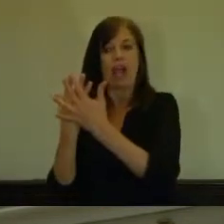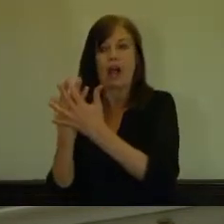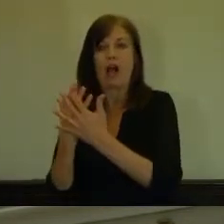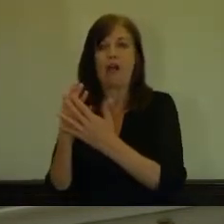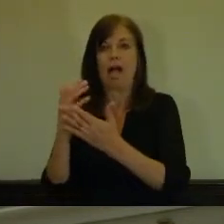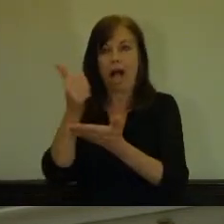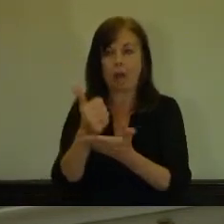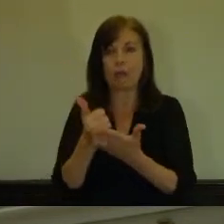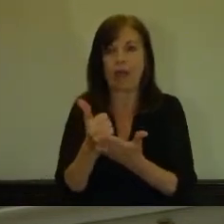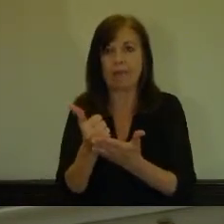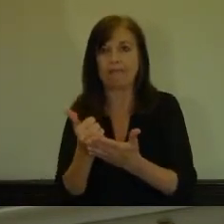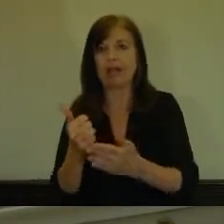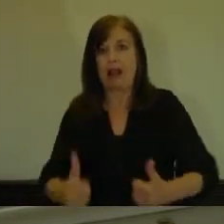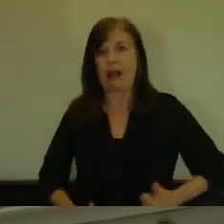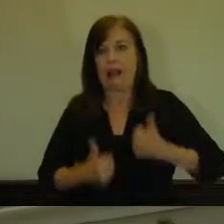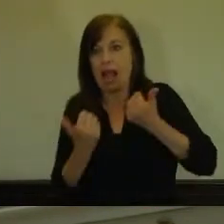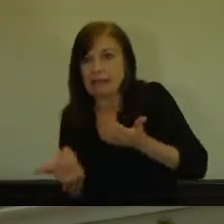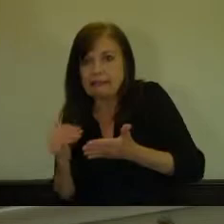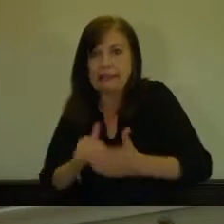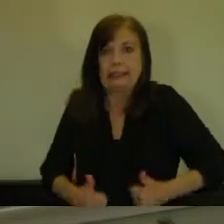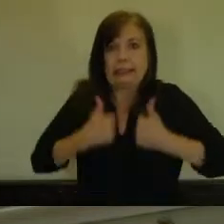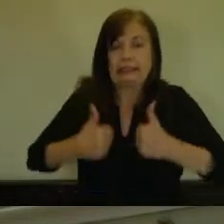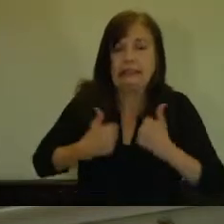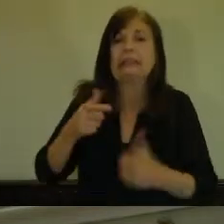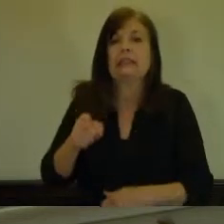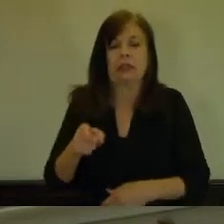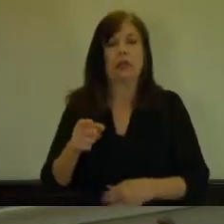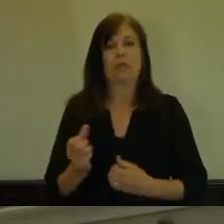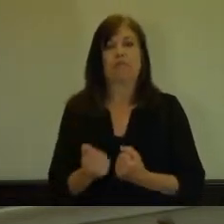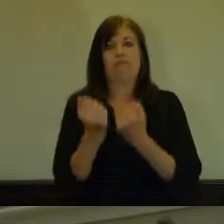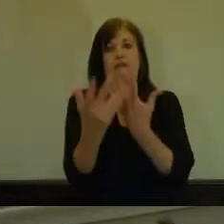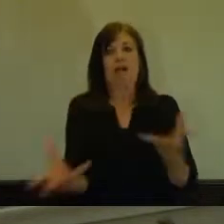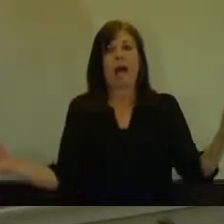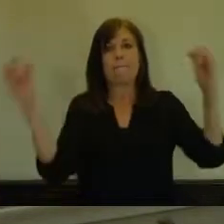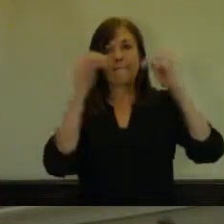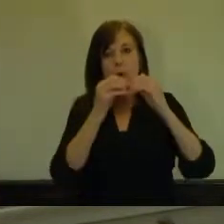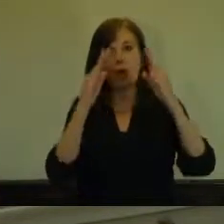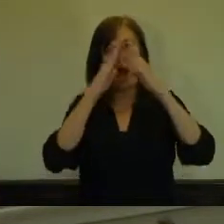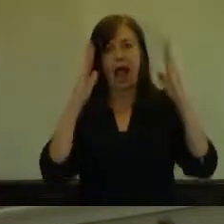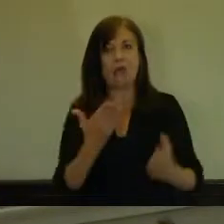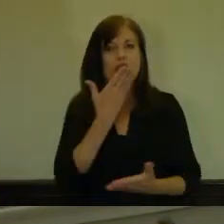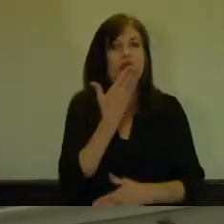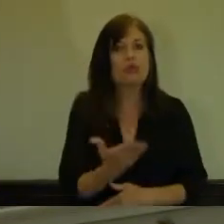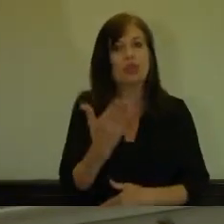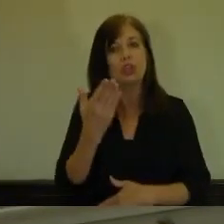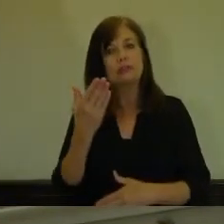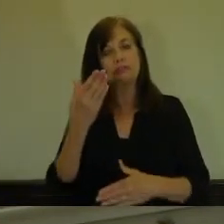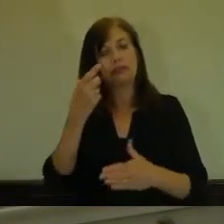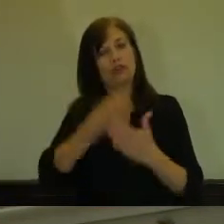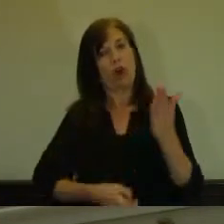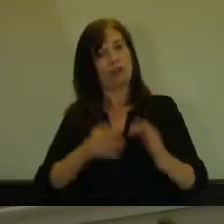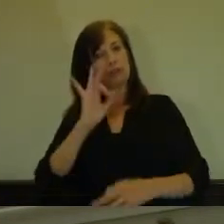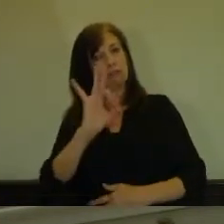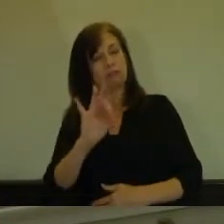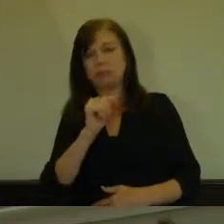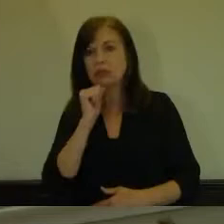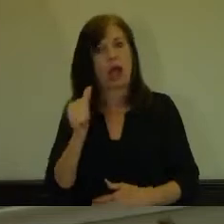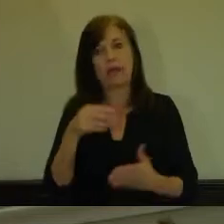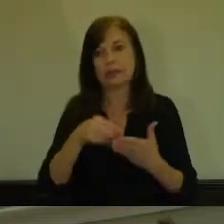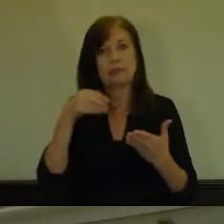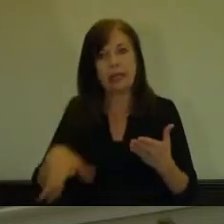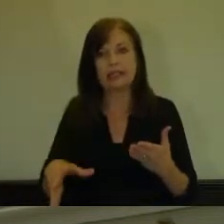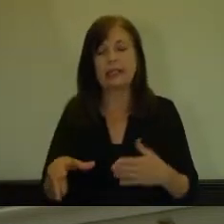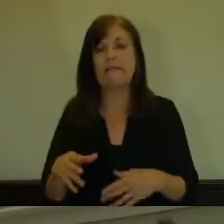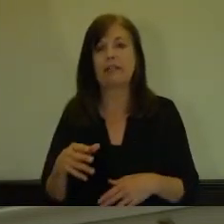We created more permanent and affordable housing on Charlotte Square and on the Loop and on Thurston Road